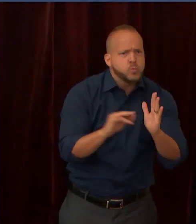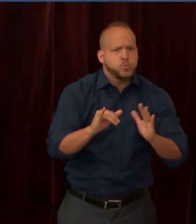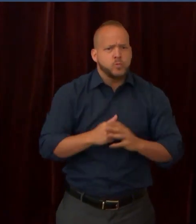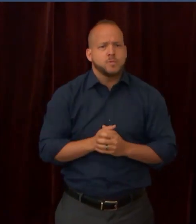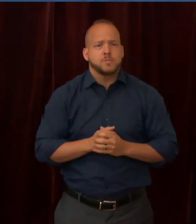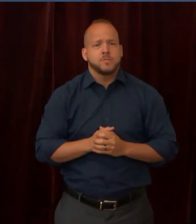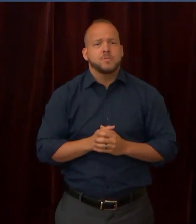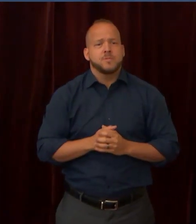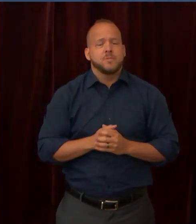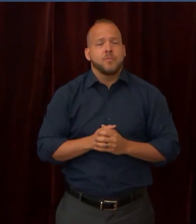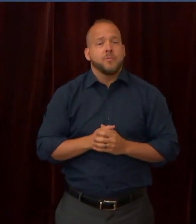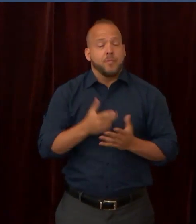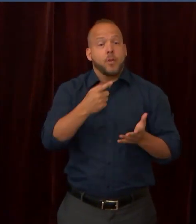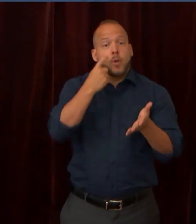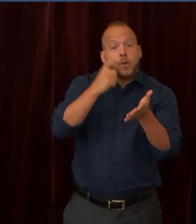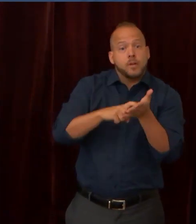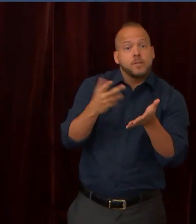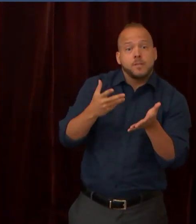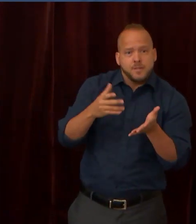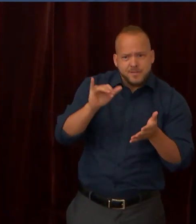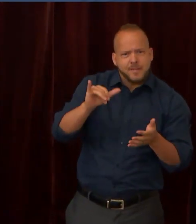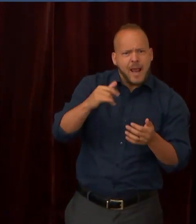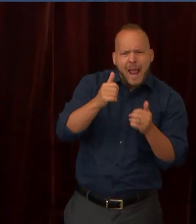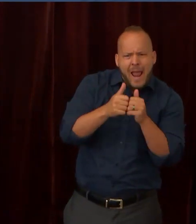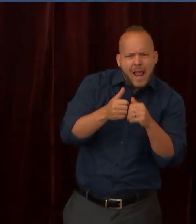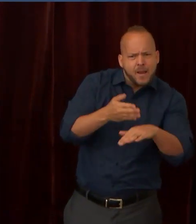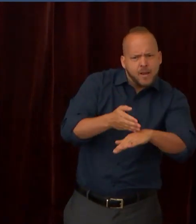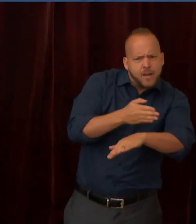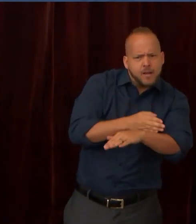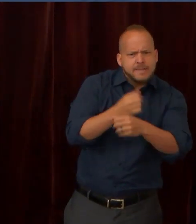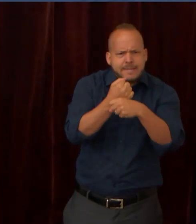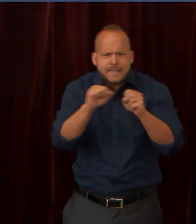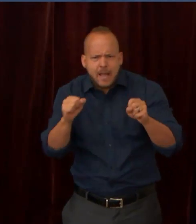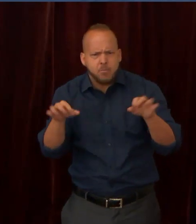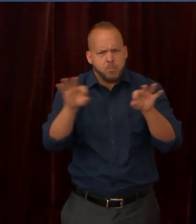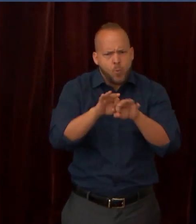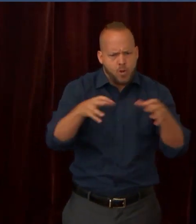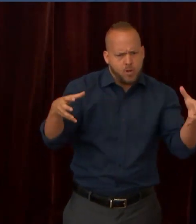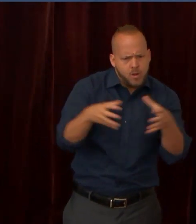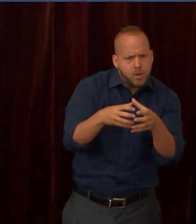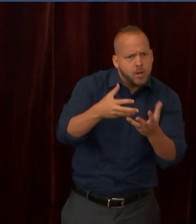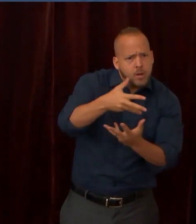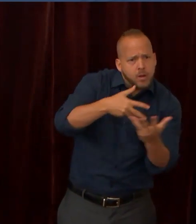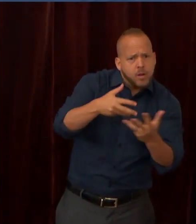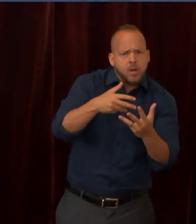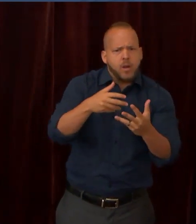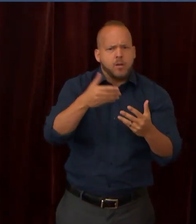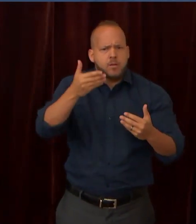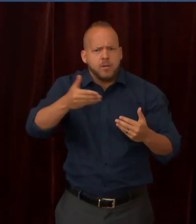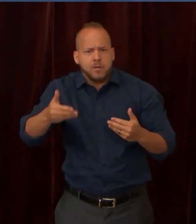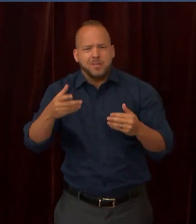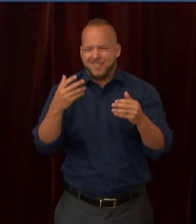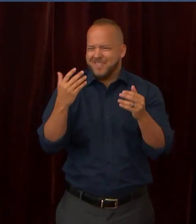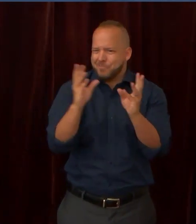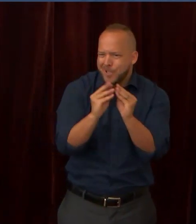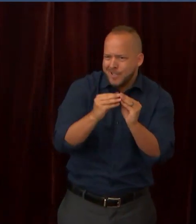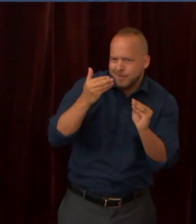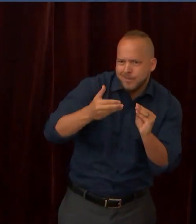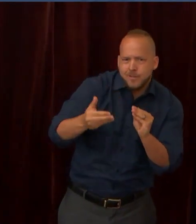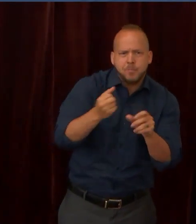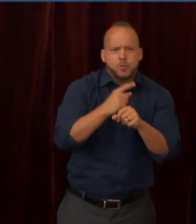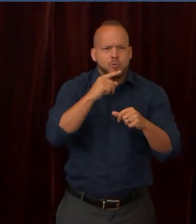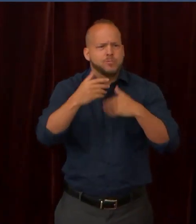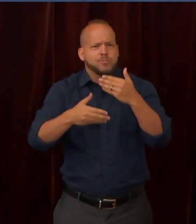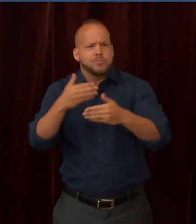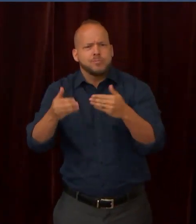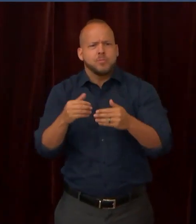can meet the safe way of meeting, and we appreciate the things that have been going on already. Now, there are some things that